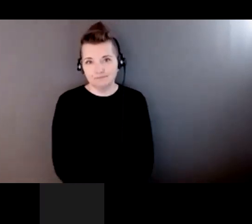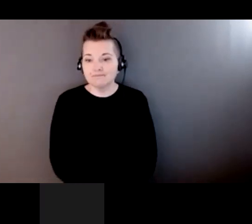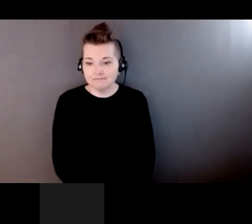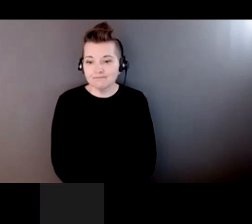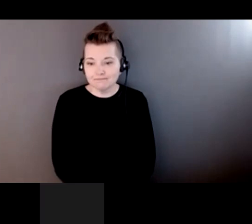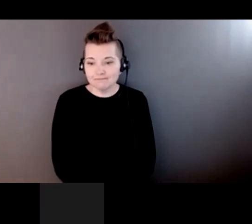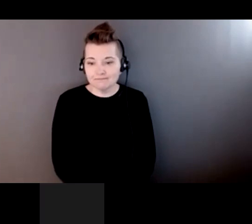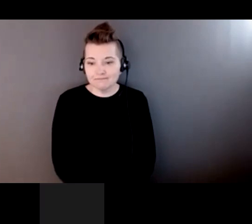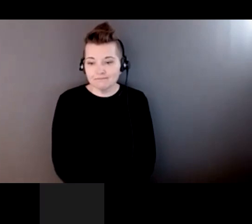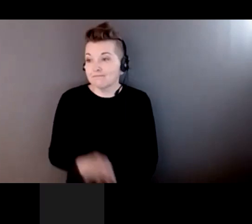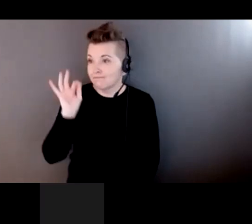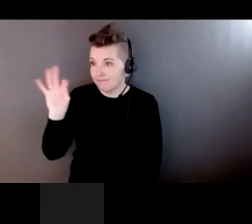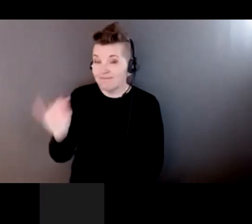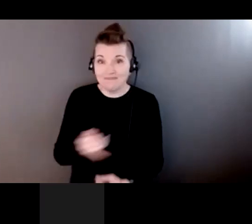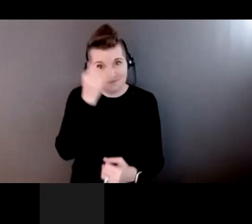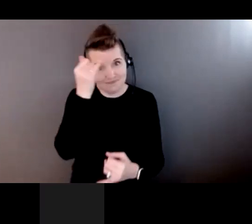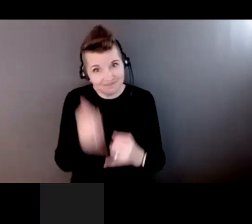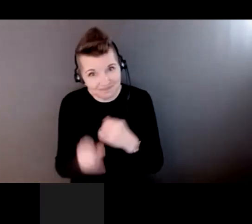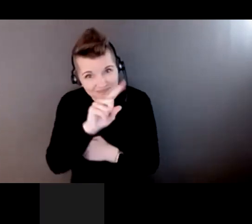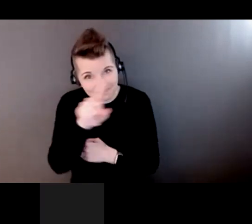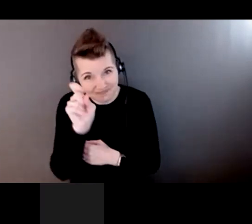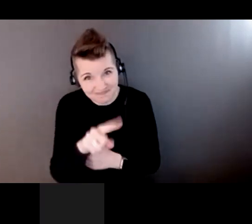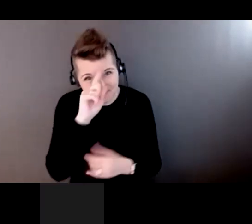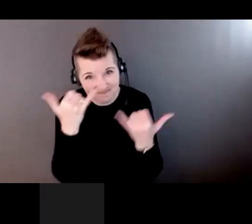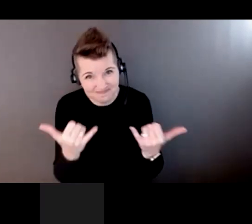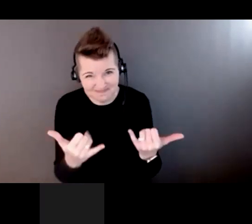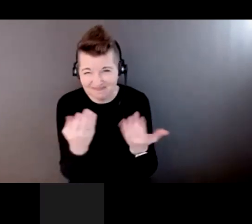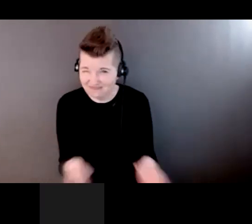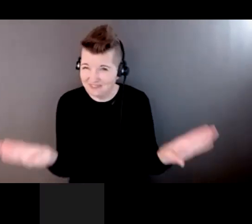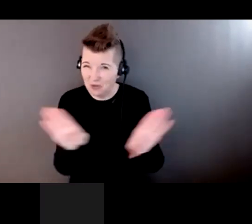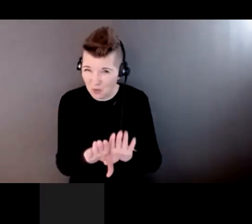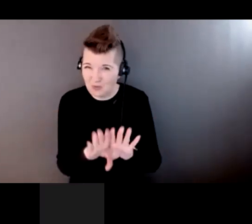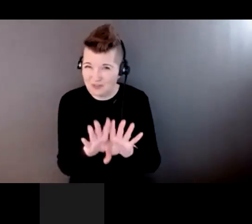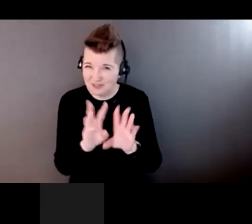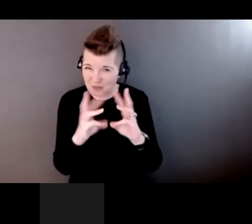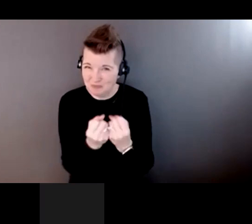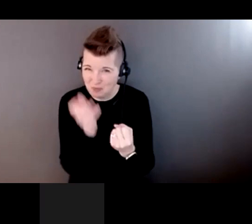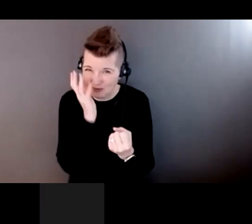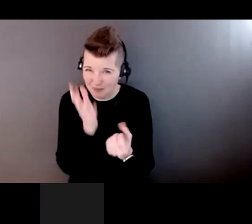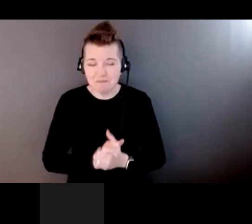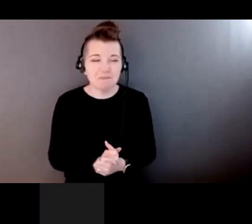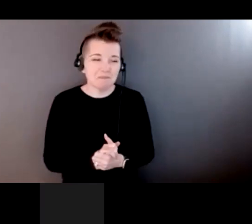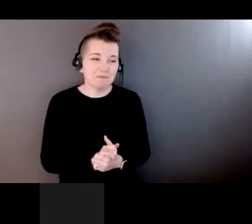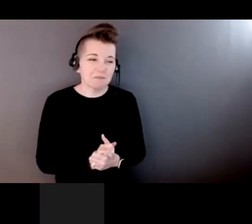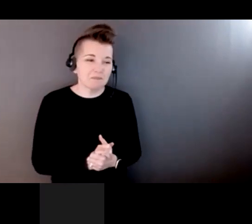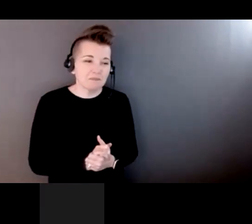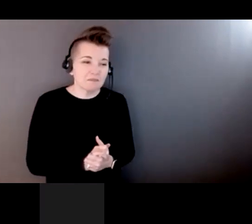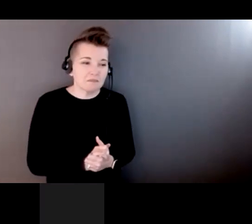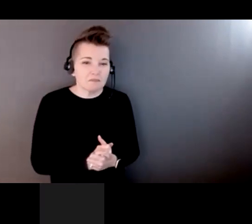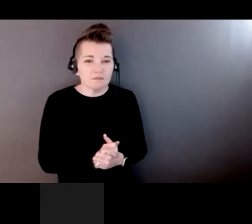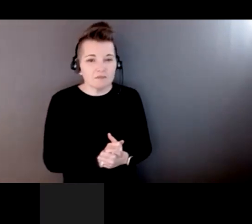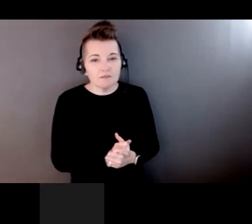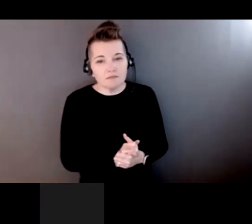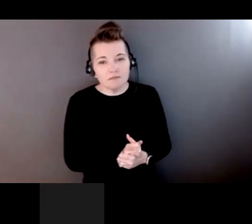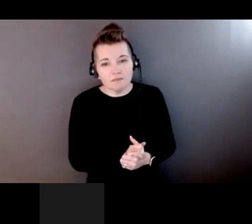Excellent, Jason. So the last question for today, and we'll close out the session. Can you comment on the potential of a person